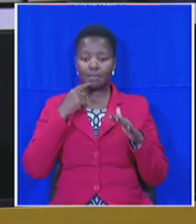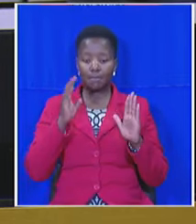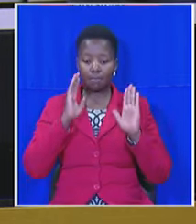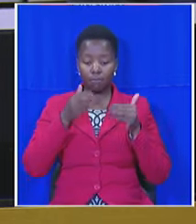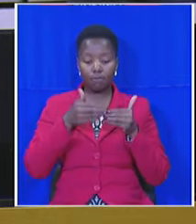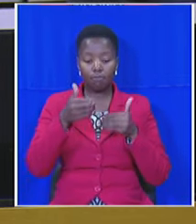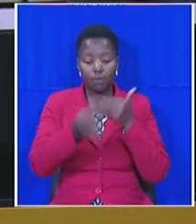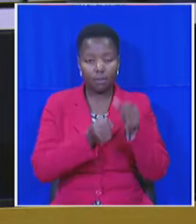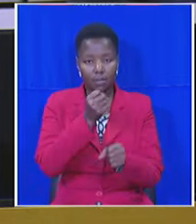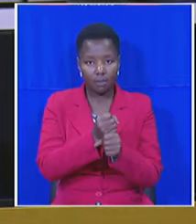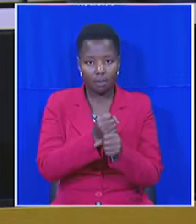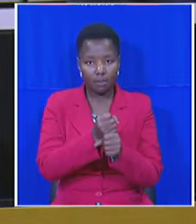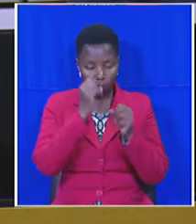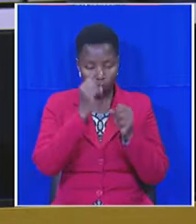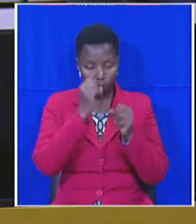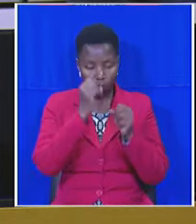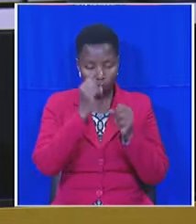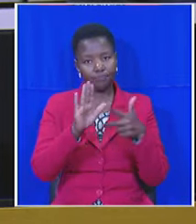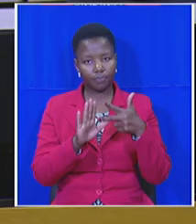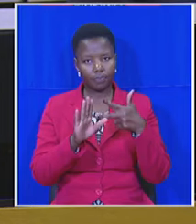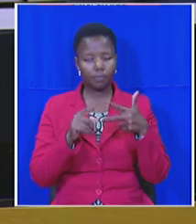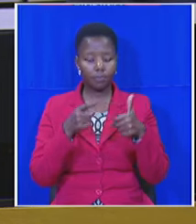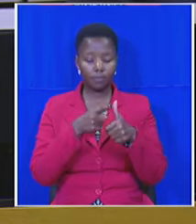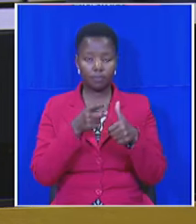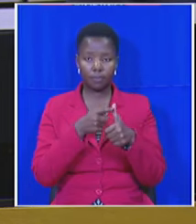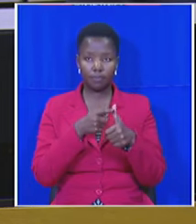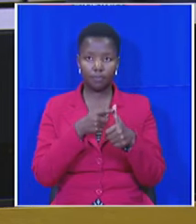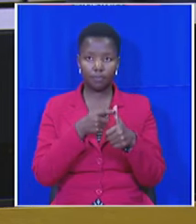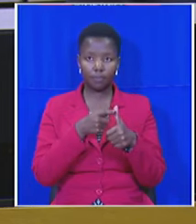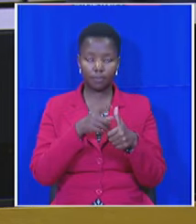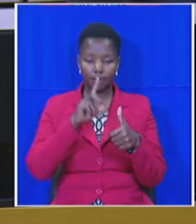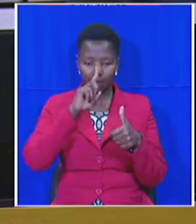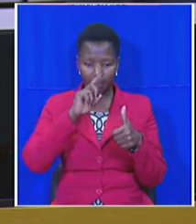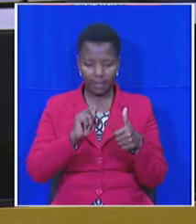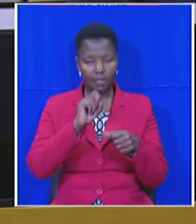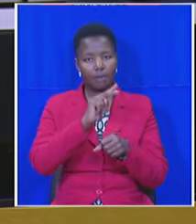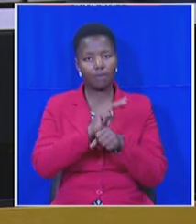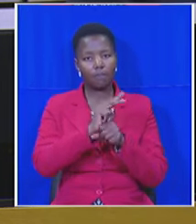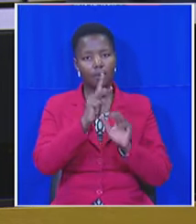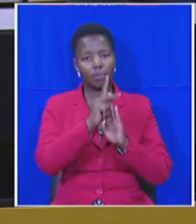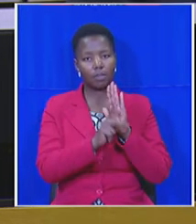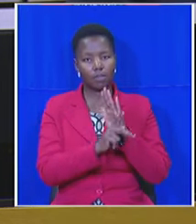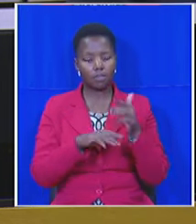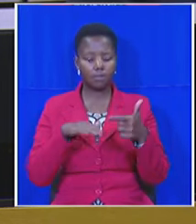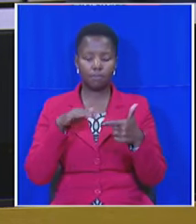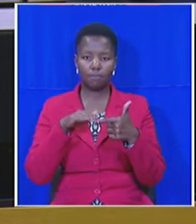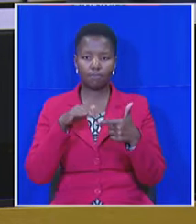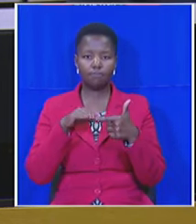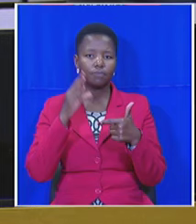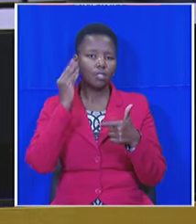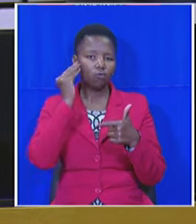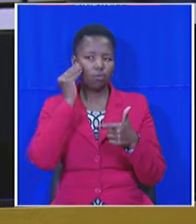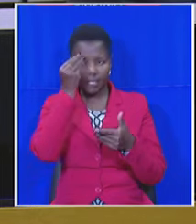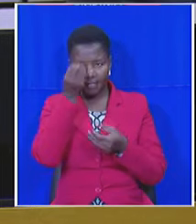be directed on 3 core areas, which is analyzing and monitor policy and providing knowledge,